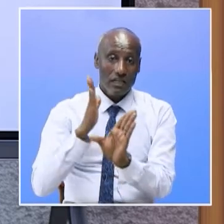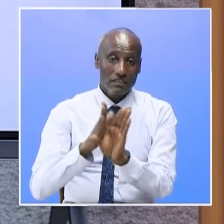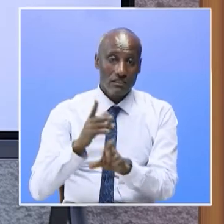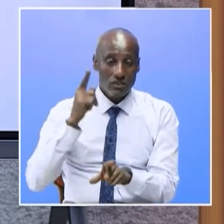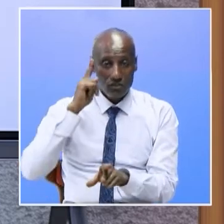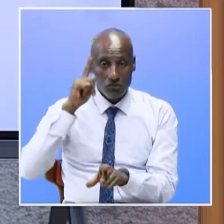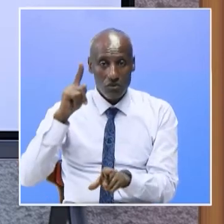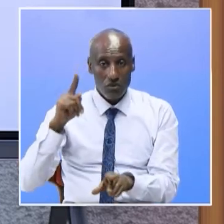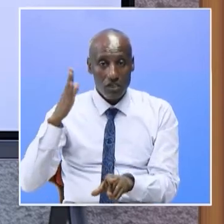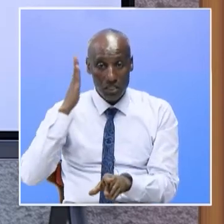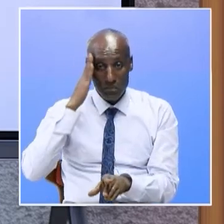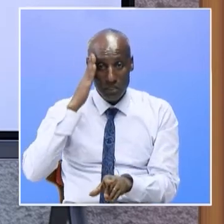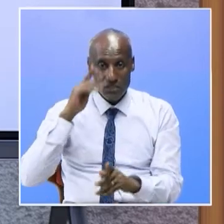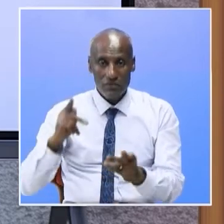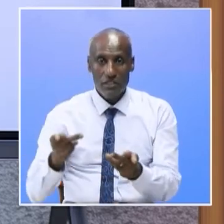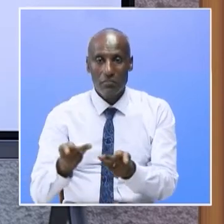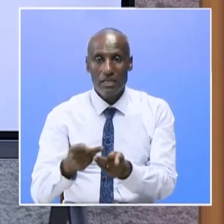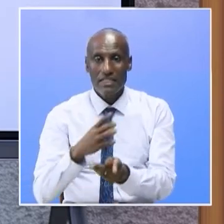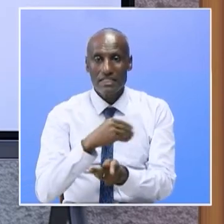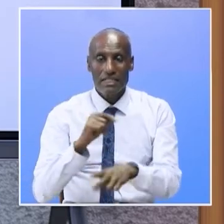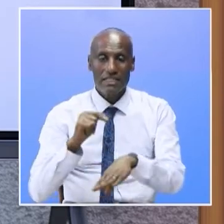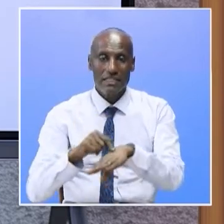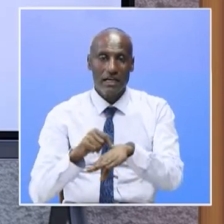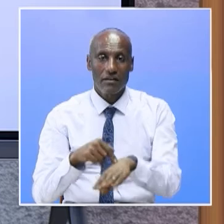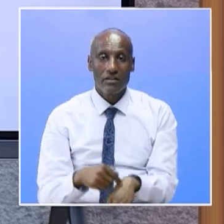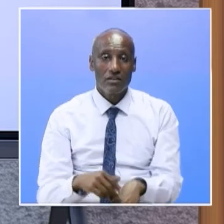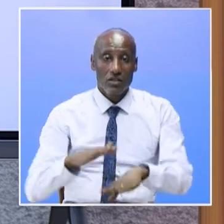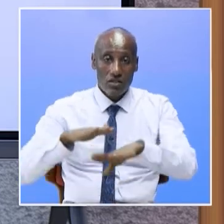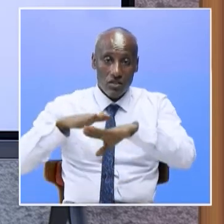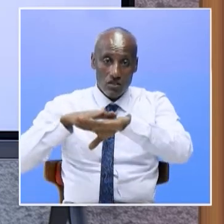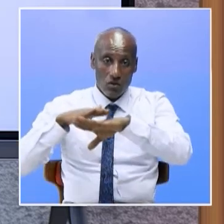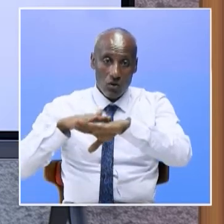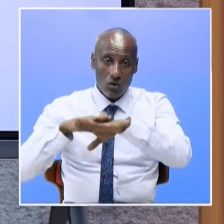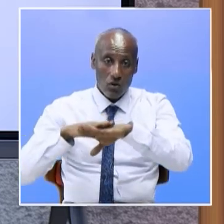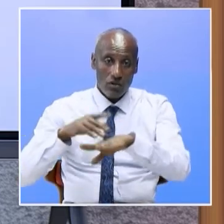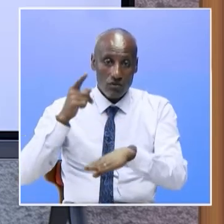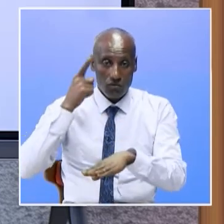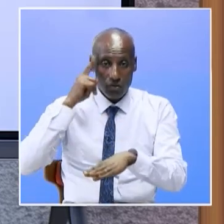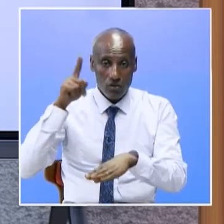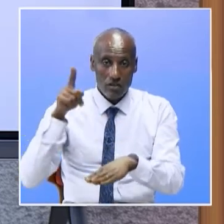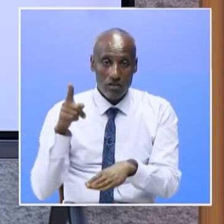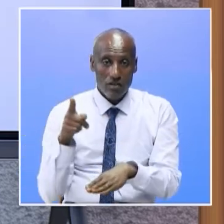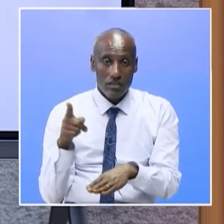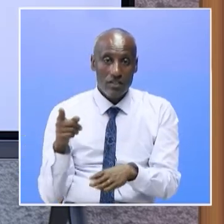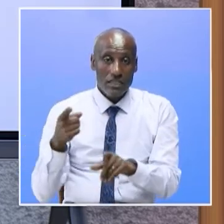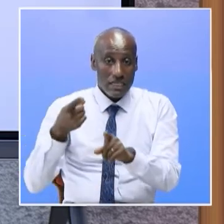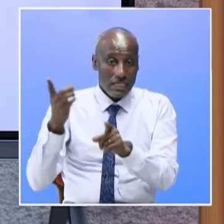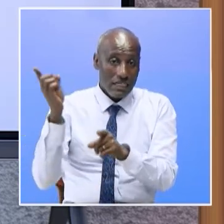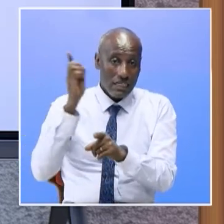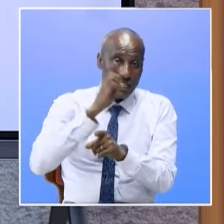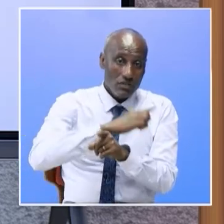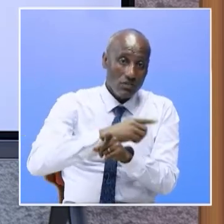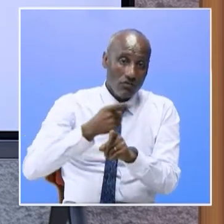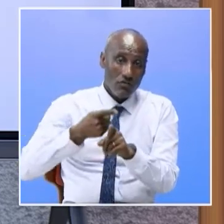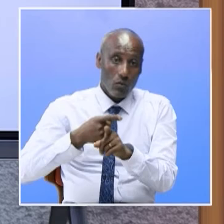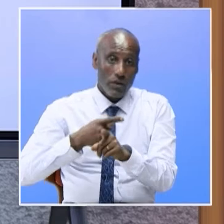for specific place and time. And also we can use on for days of the week and